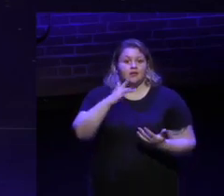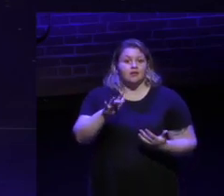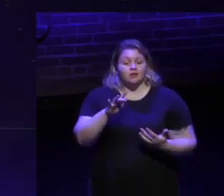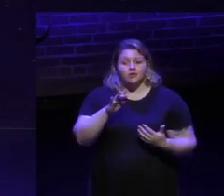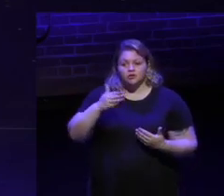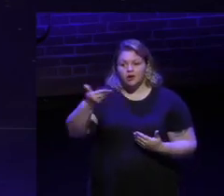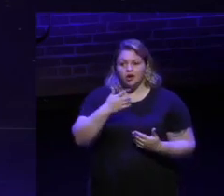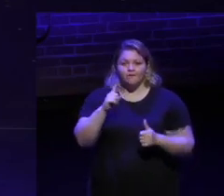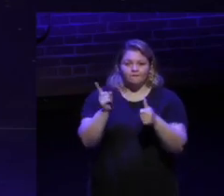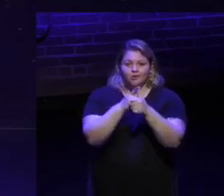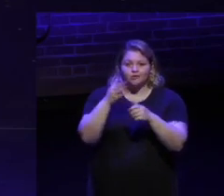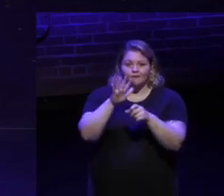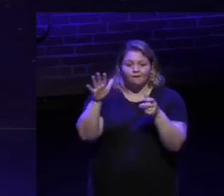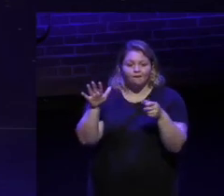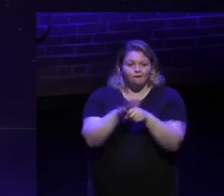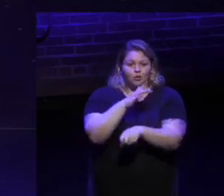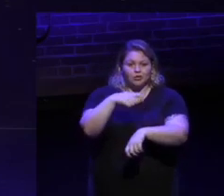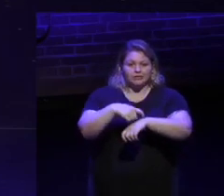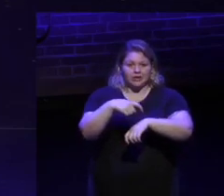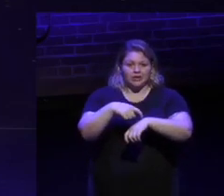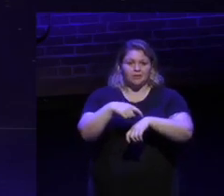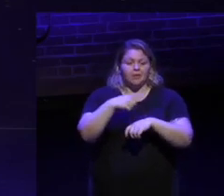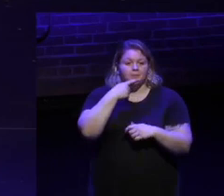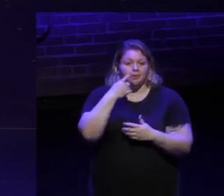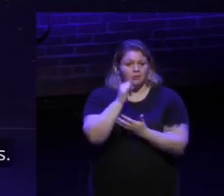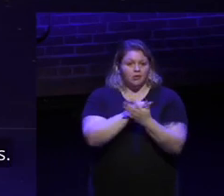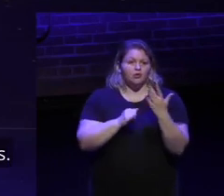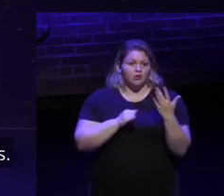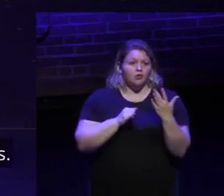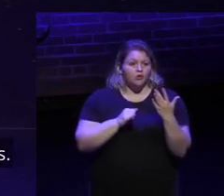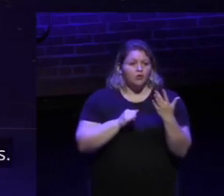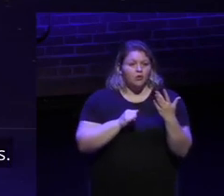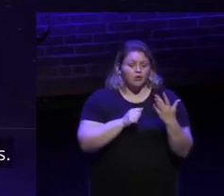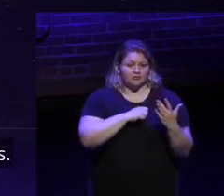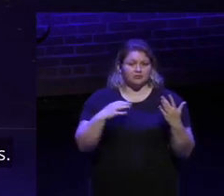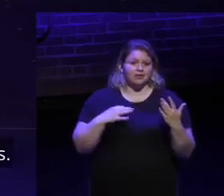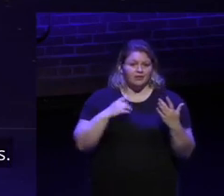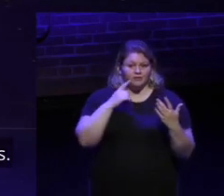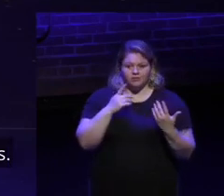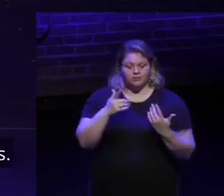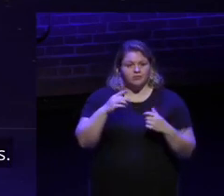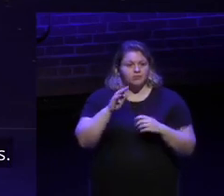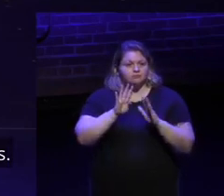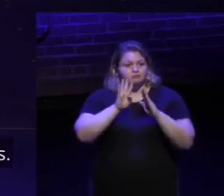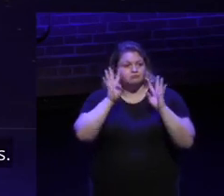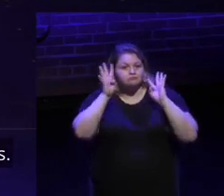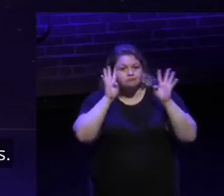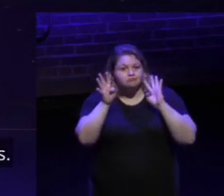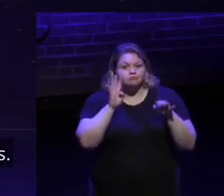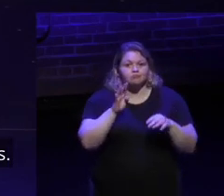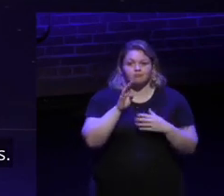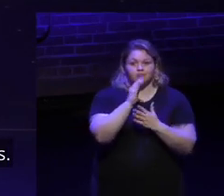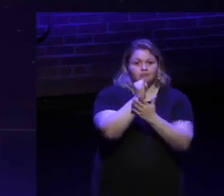full-time public art planner in our community. That's led to sustainable investments for murals and sculptures